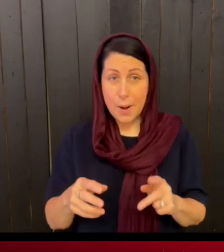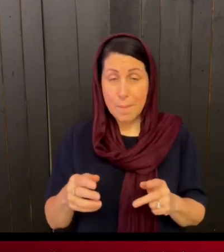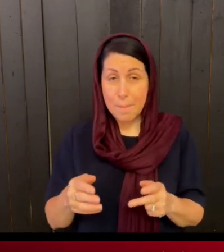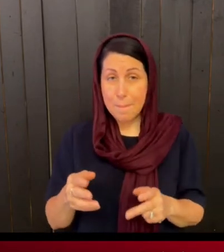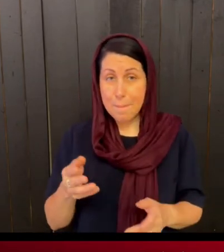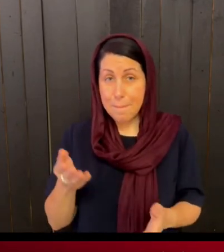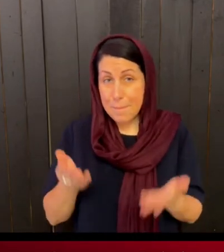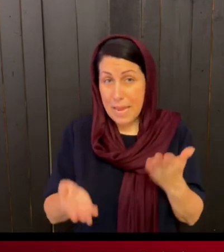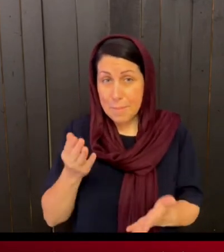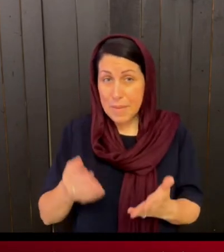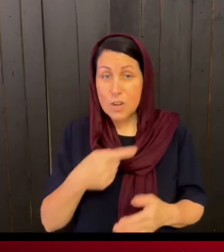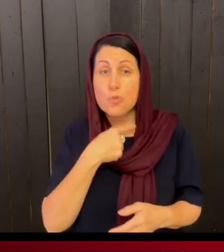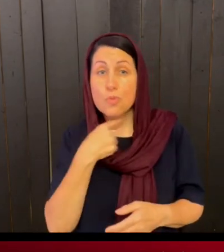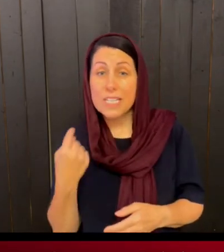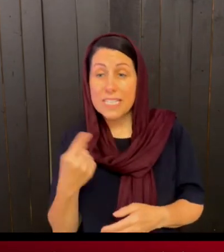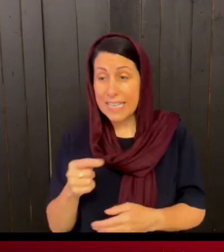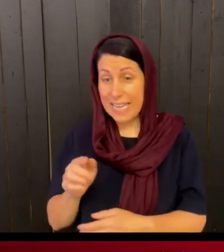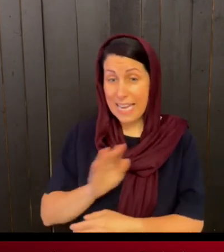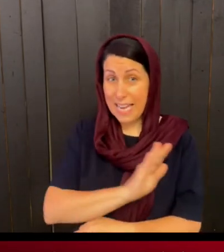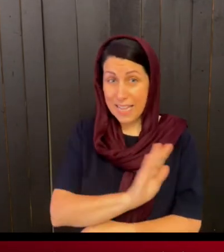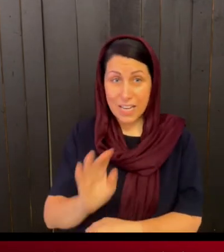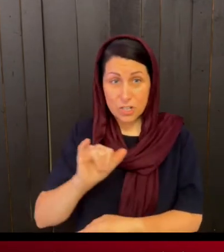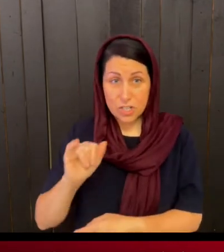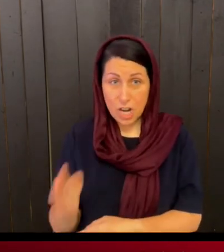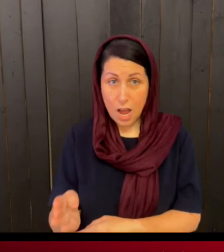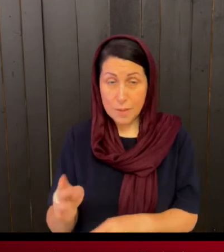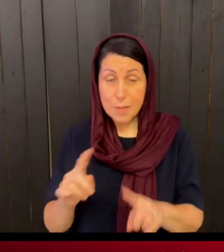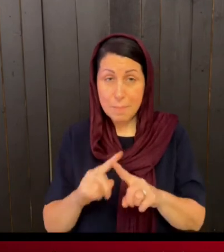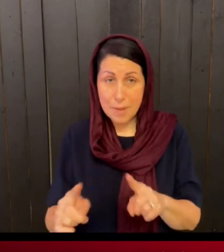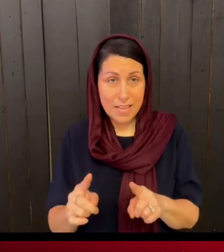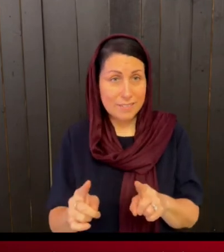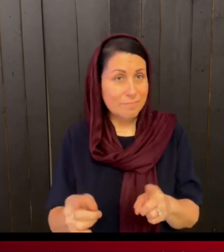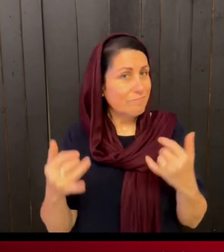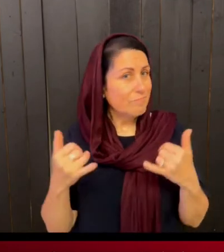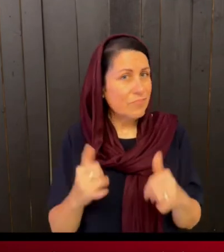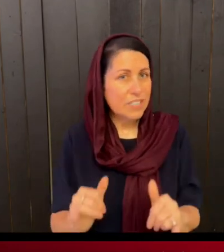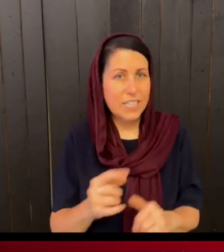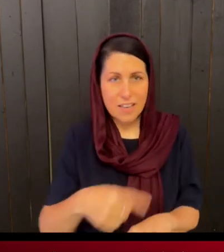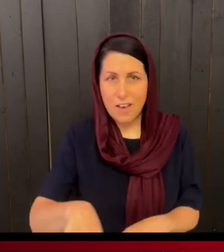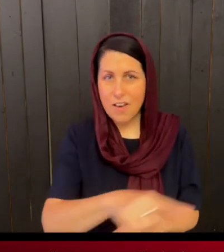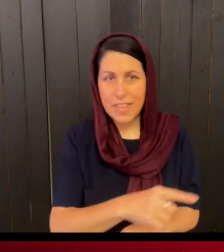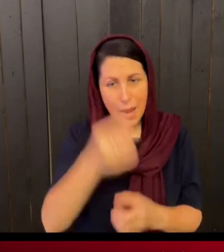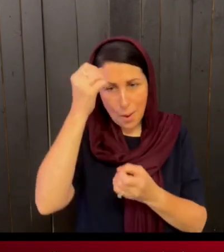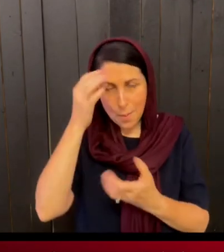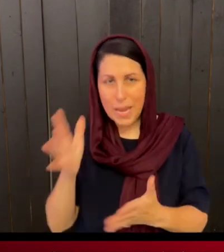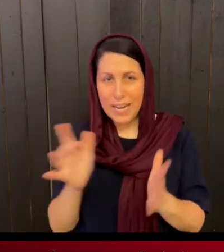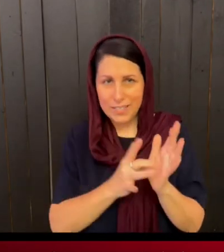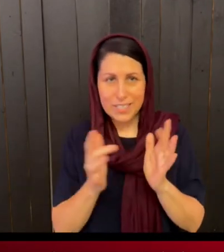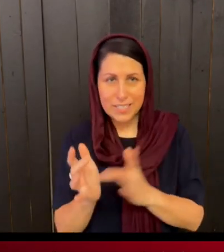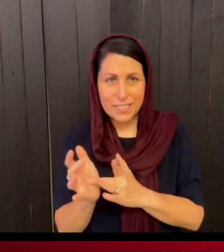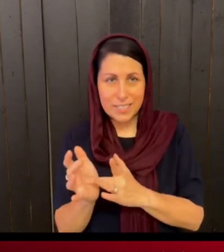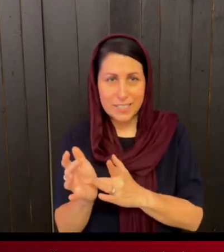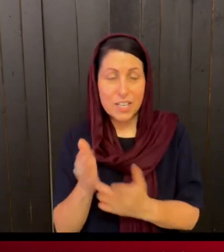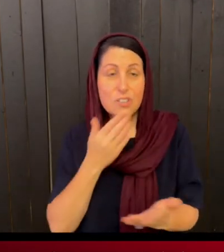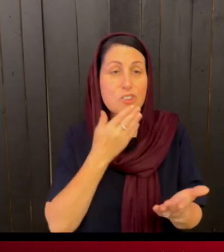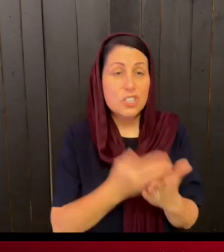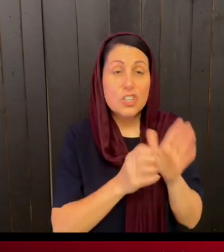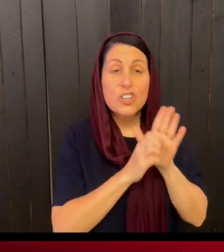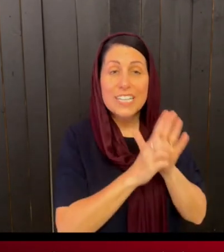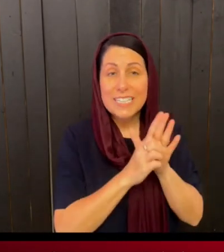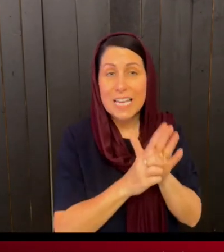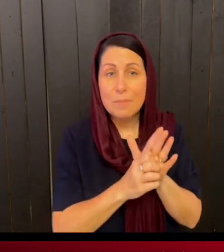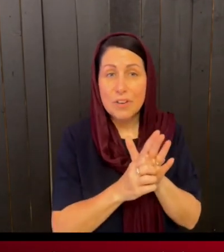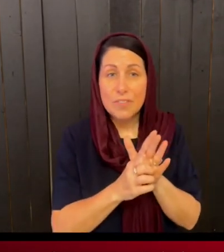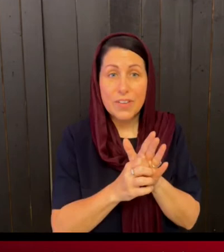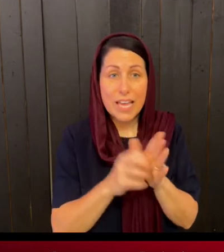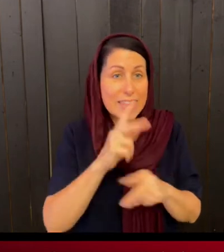jobs. But they were obedient. And this is a good example of the type of obedience that we